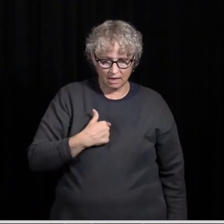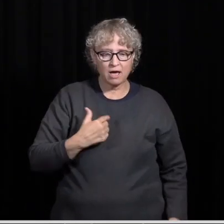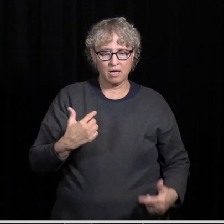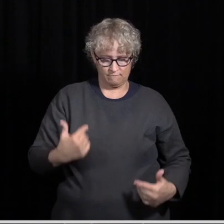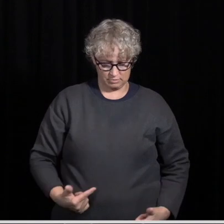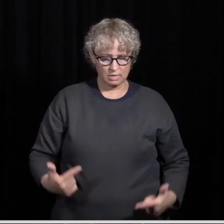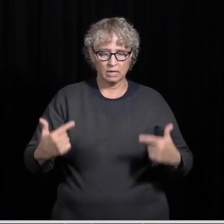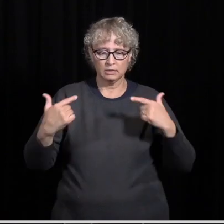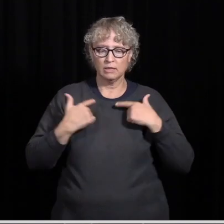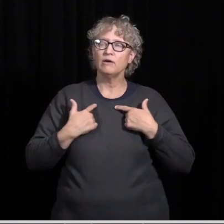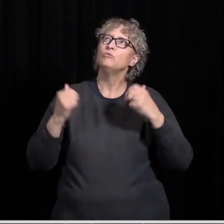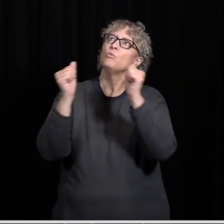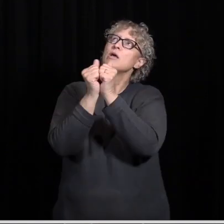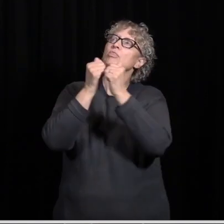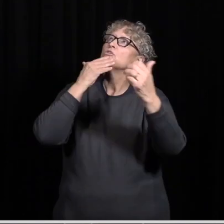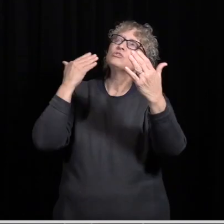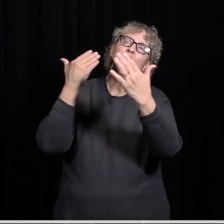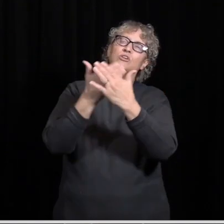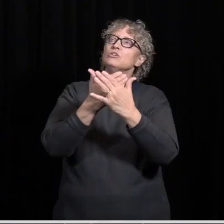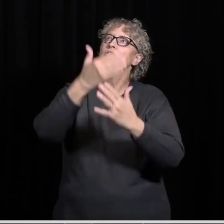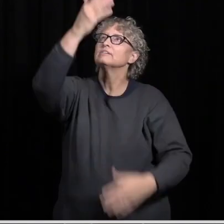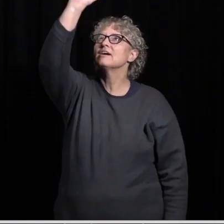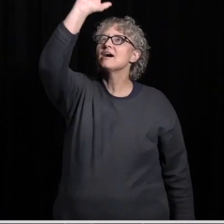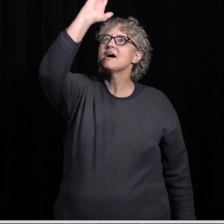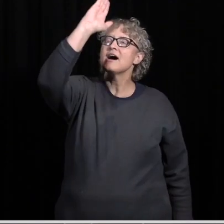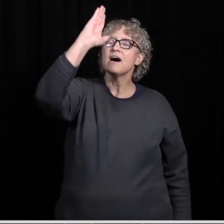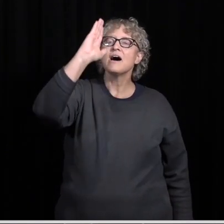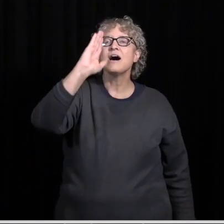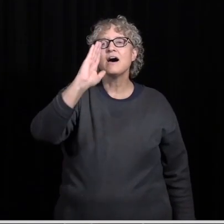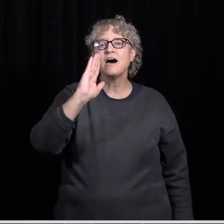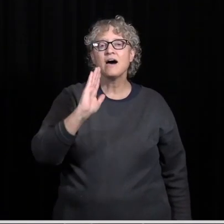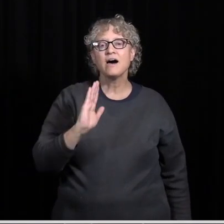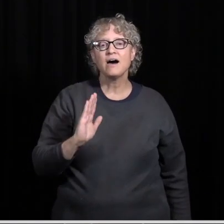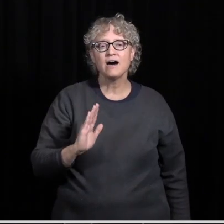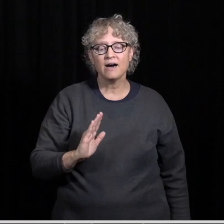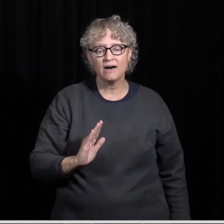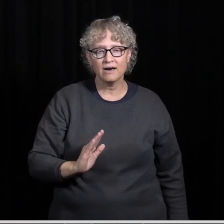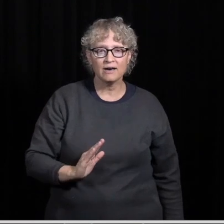have lived in the goodness of